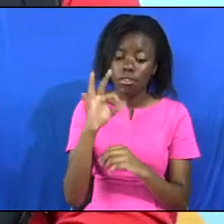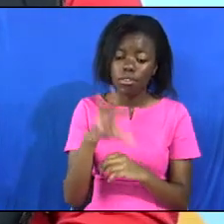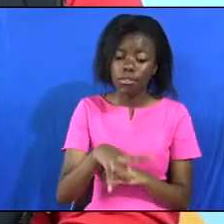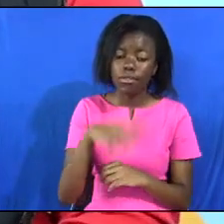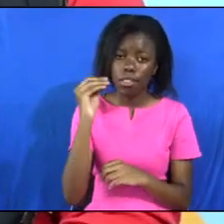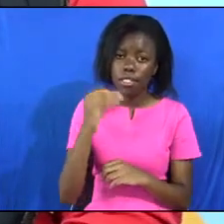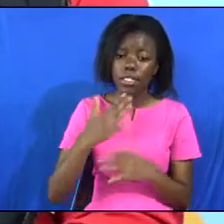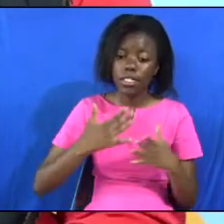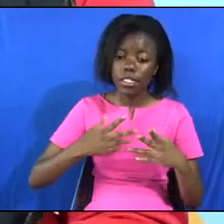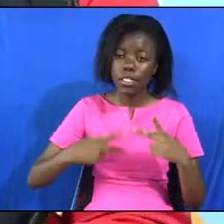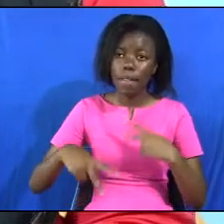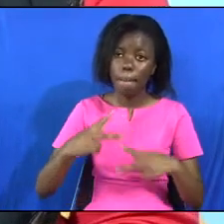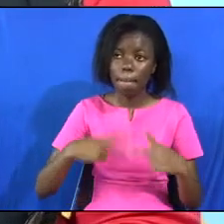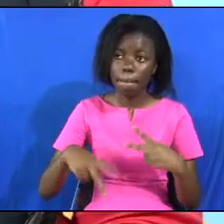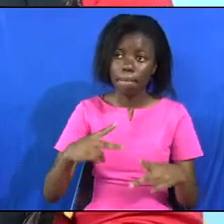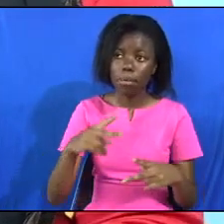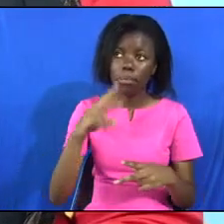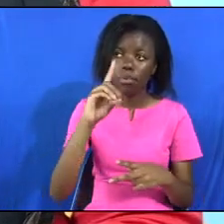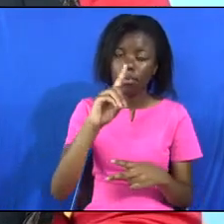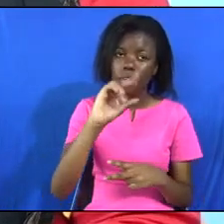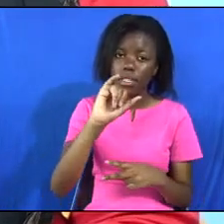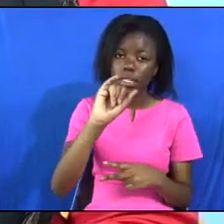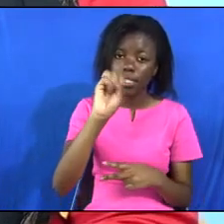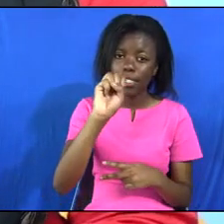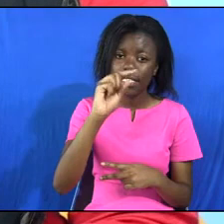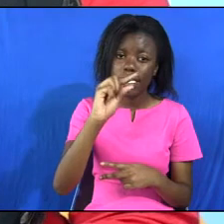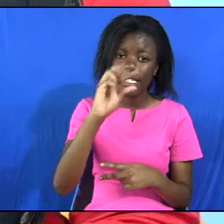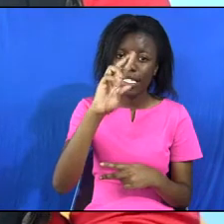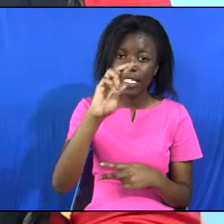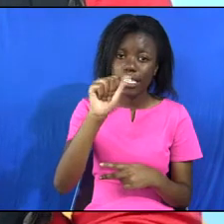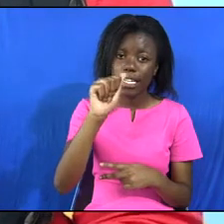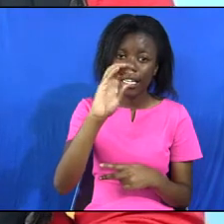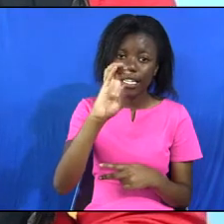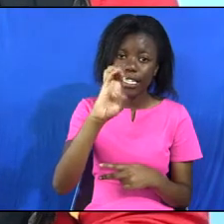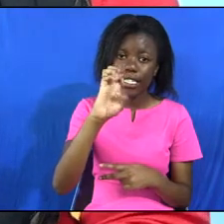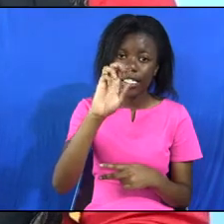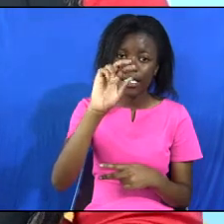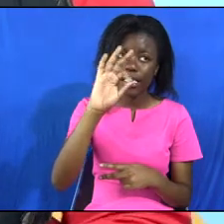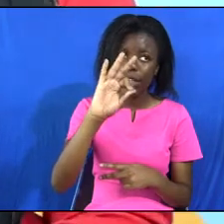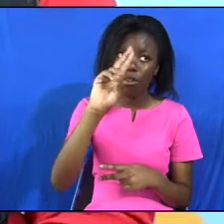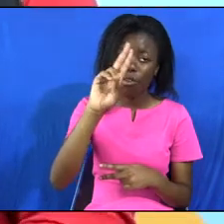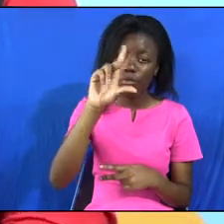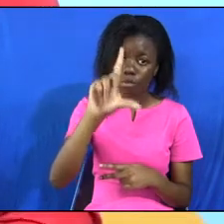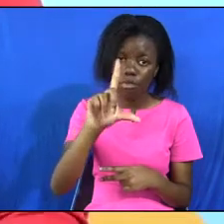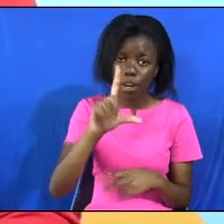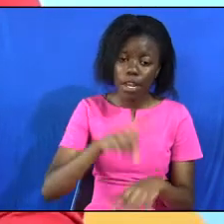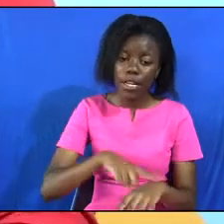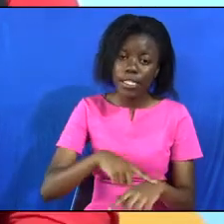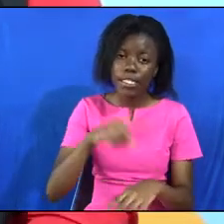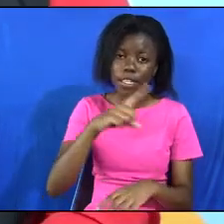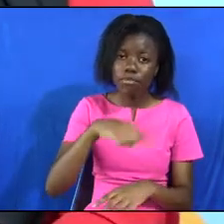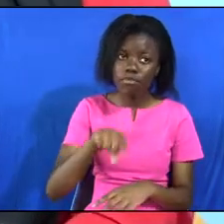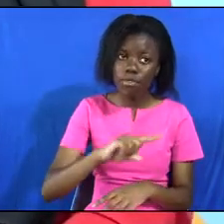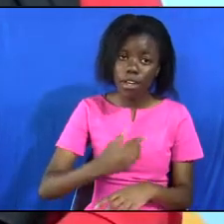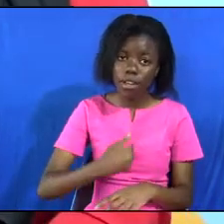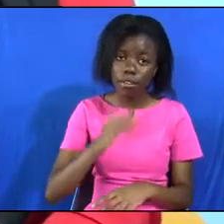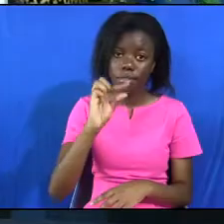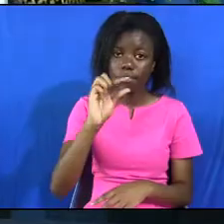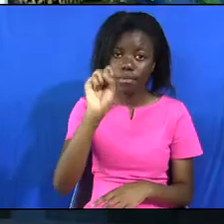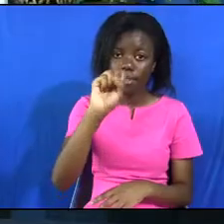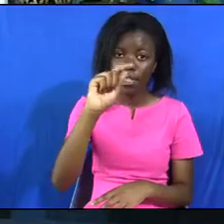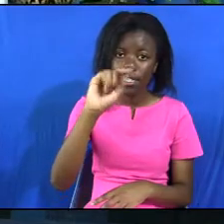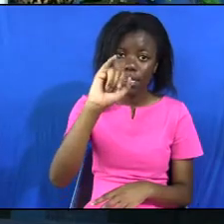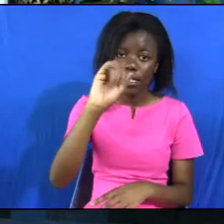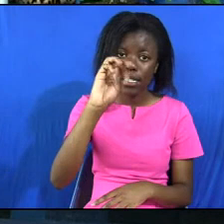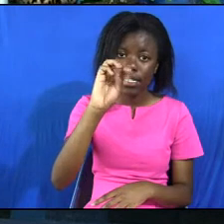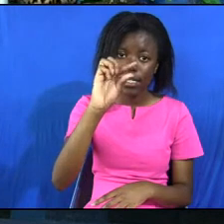disgraceful or unworthy of approval. So when we stigmatize, what we are doing